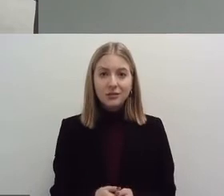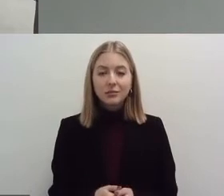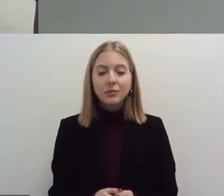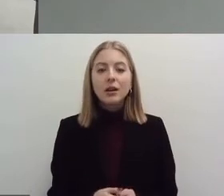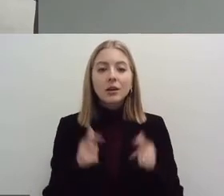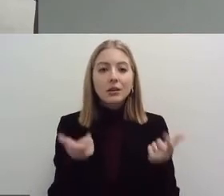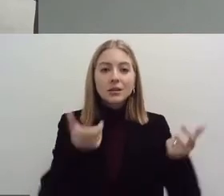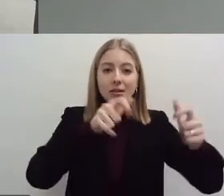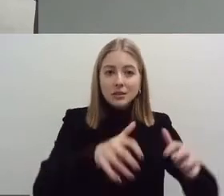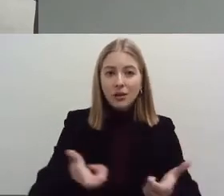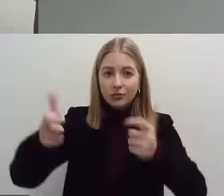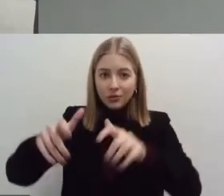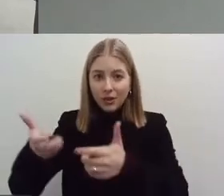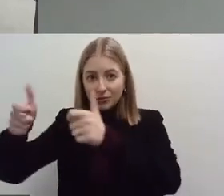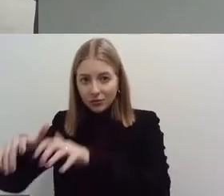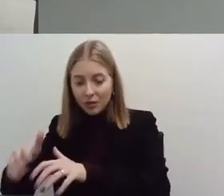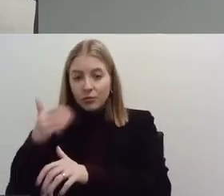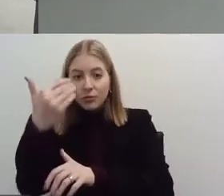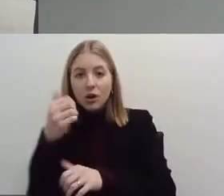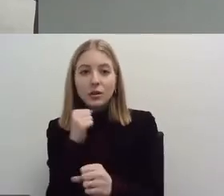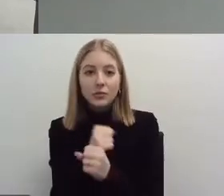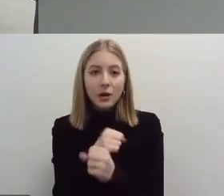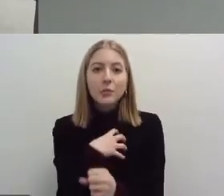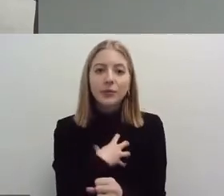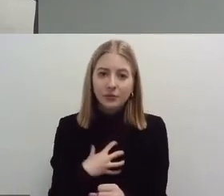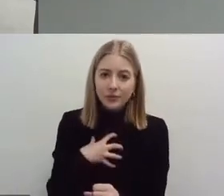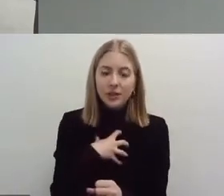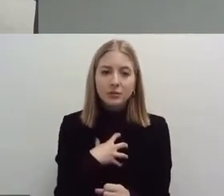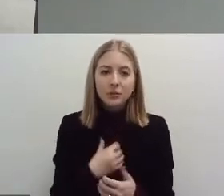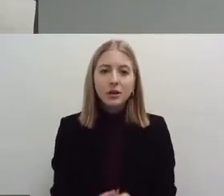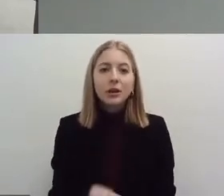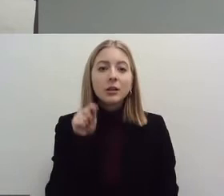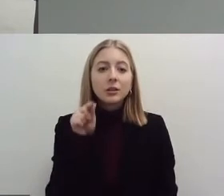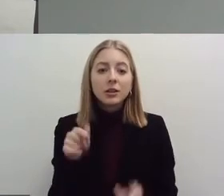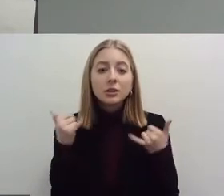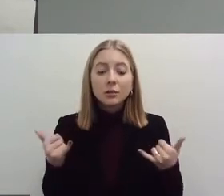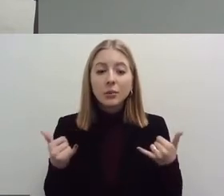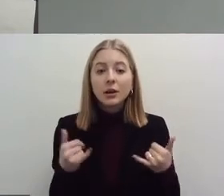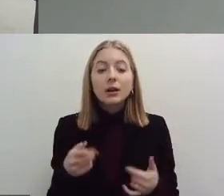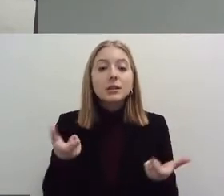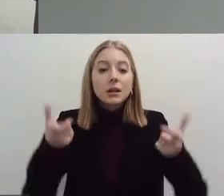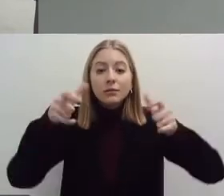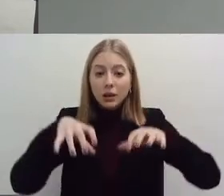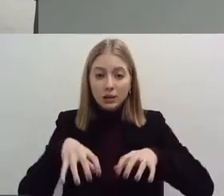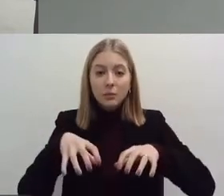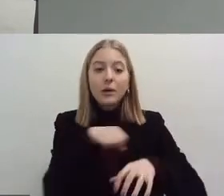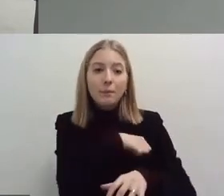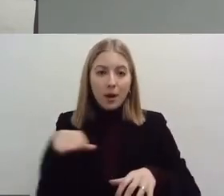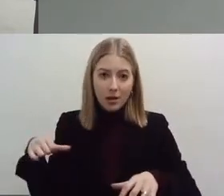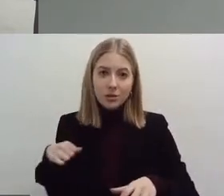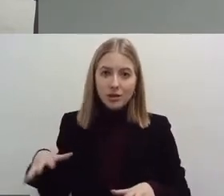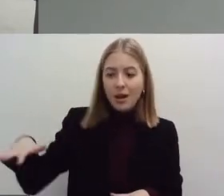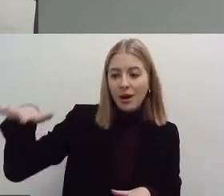This could be through including them in democratic institutions such as parliament or municipalities, involving them in youth-led